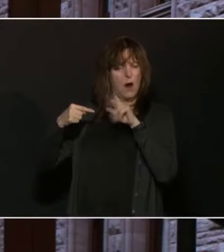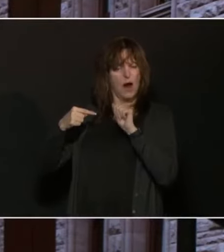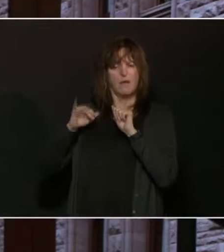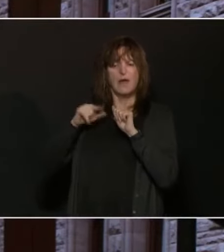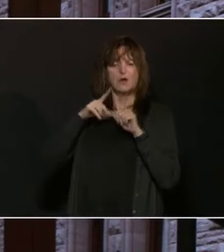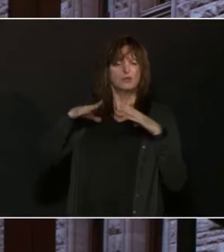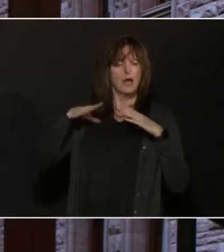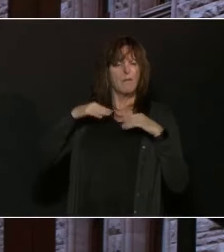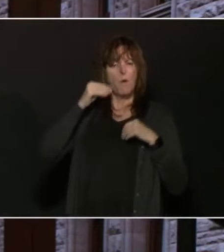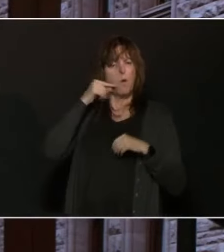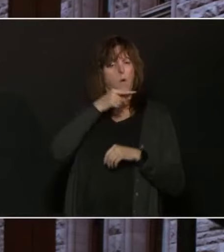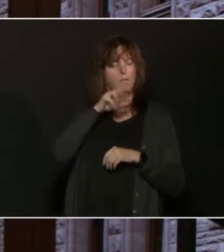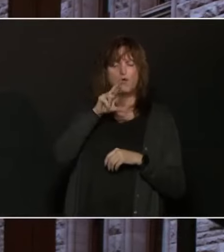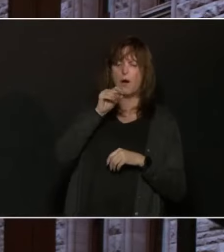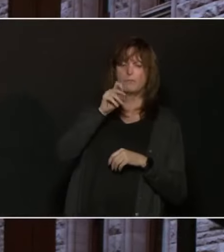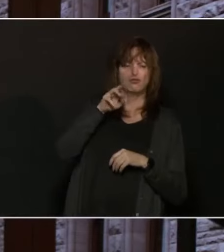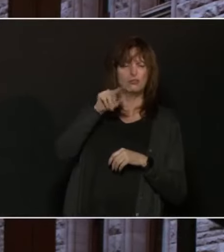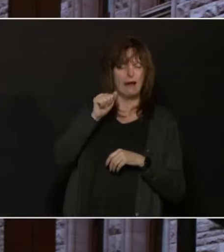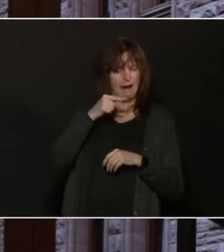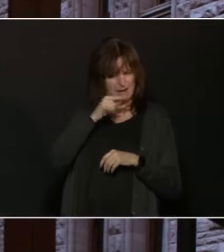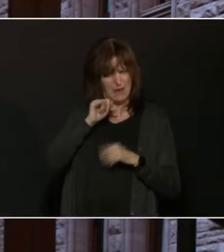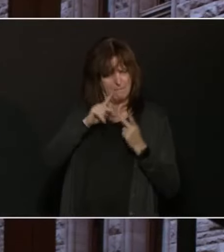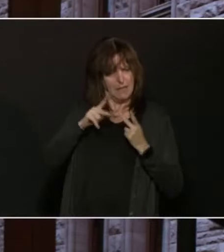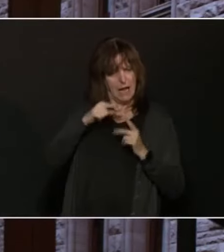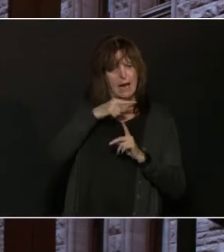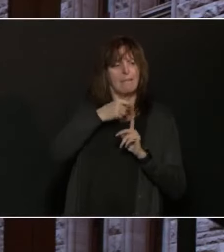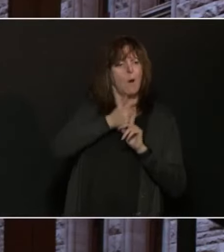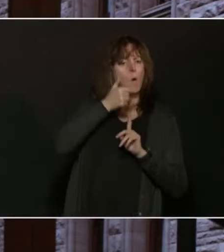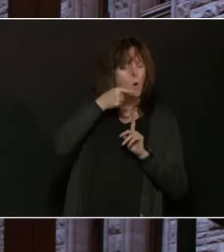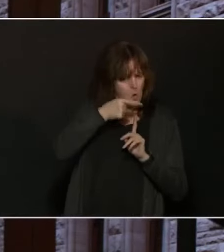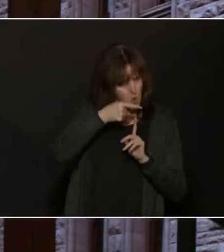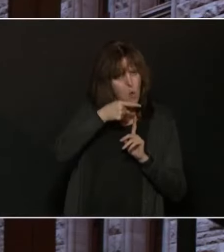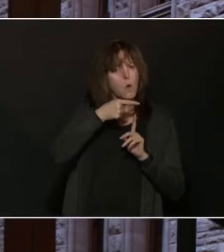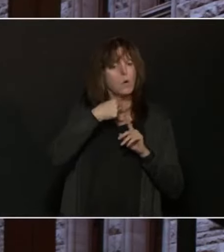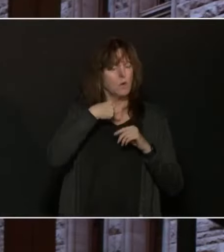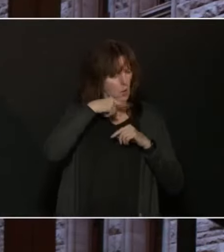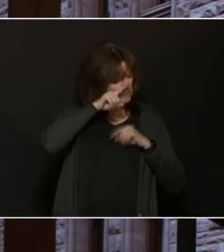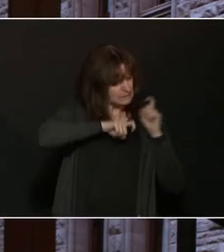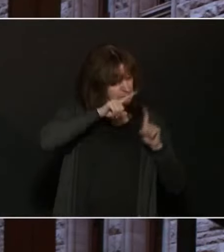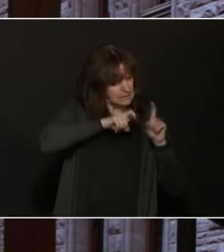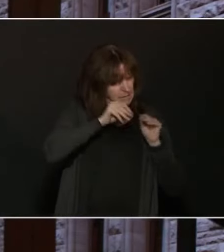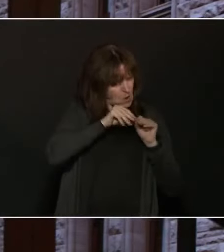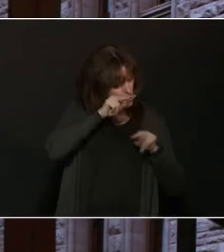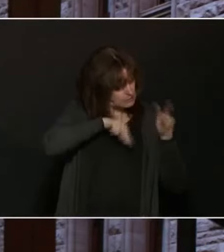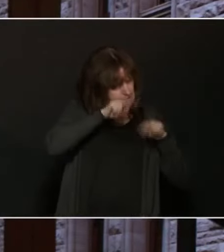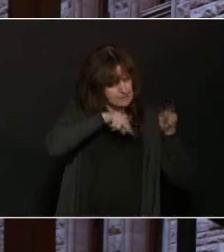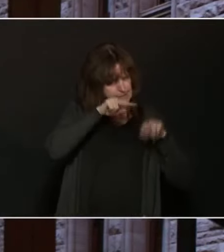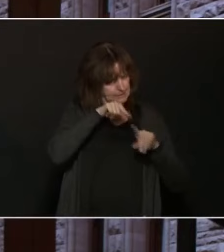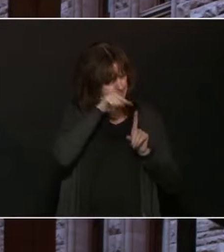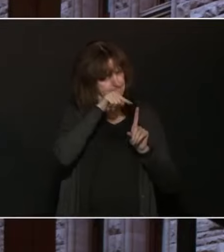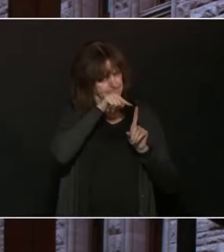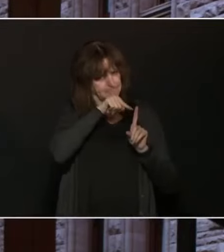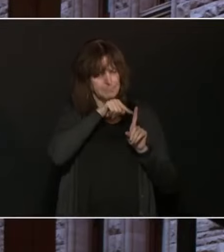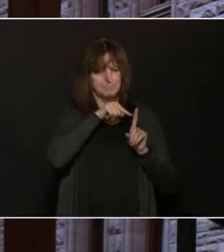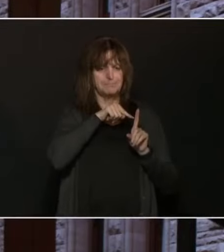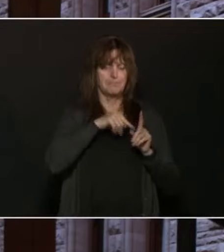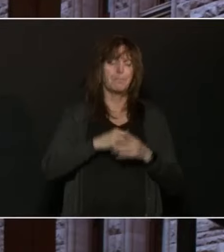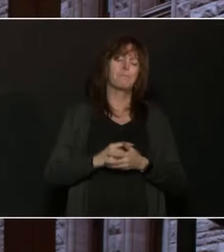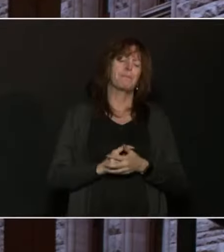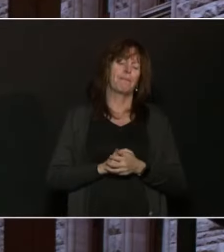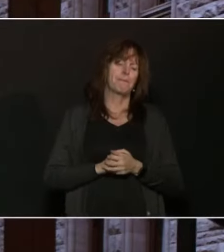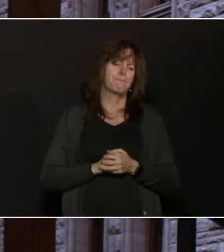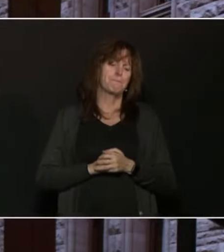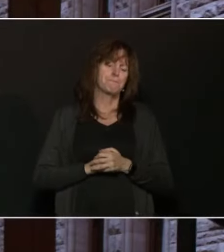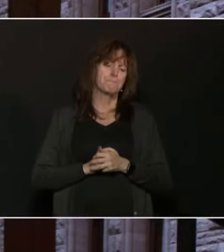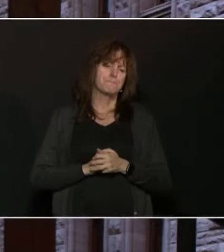so we are continuing to test the number of samples there and to ascertain that. So far, we are identifying a number